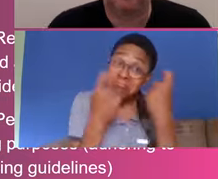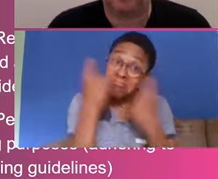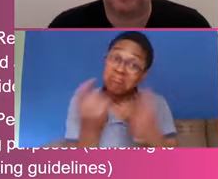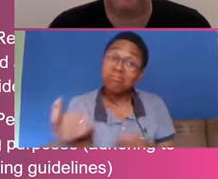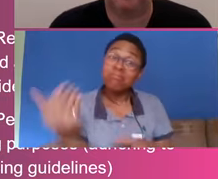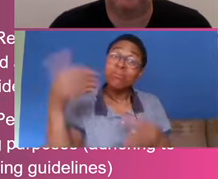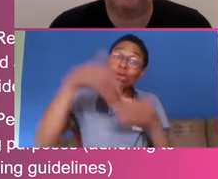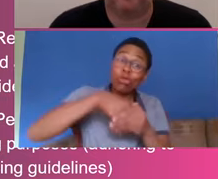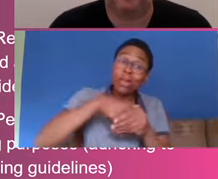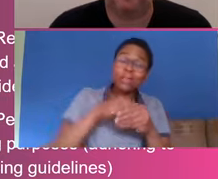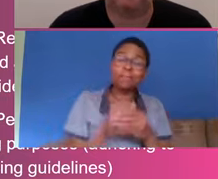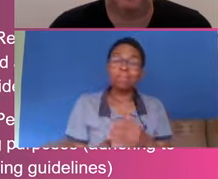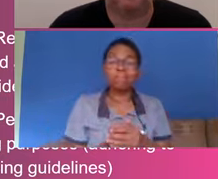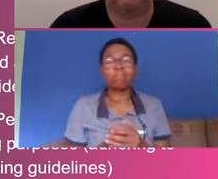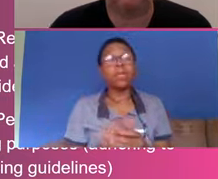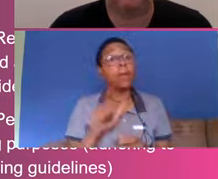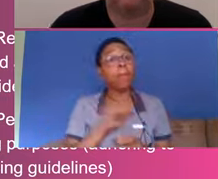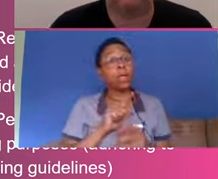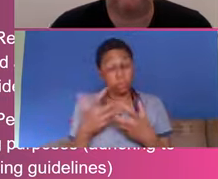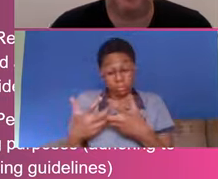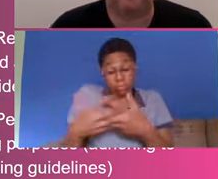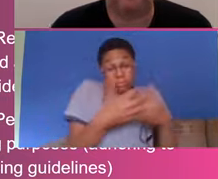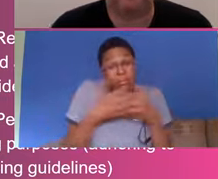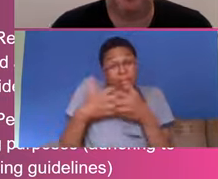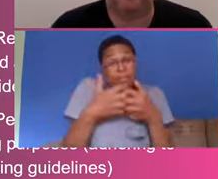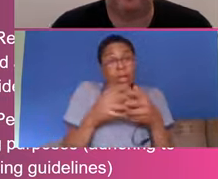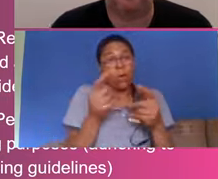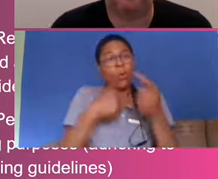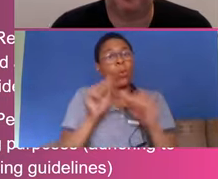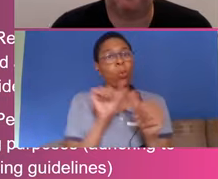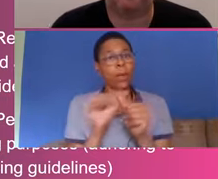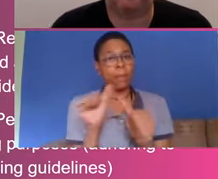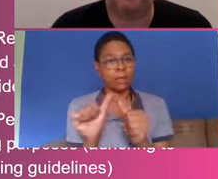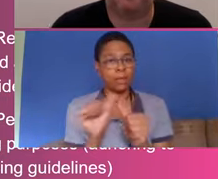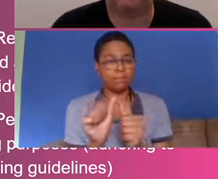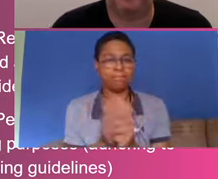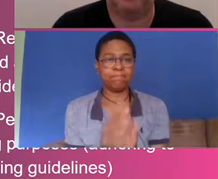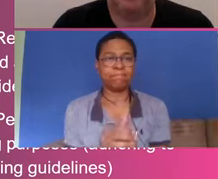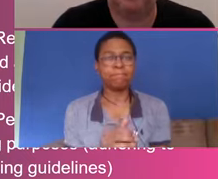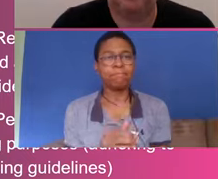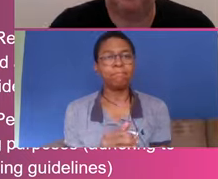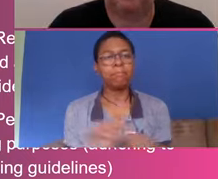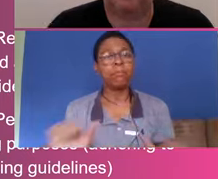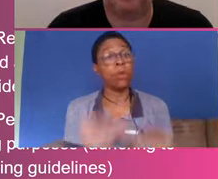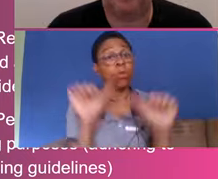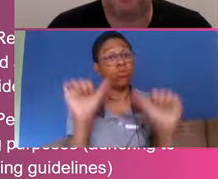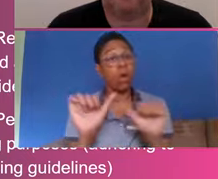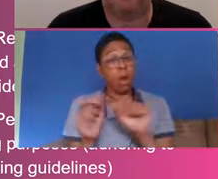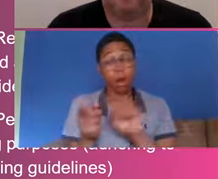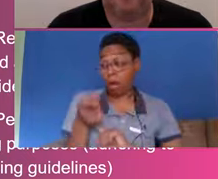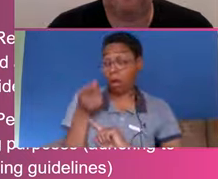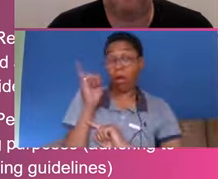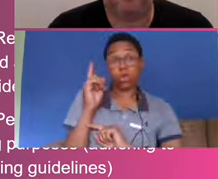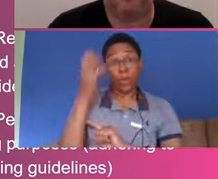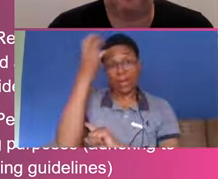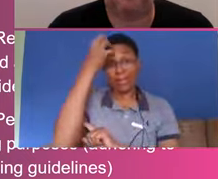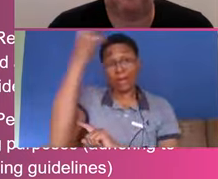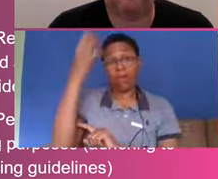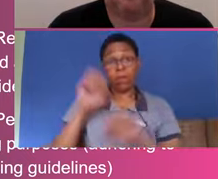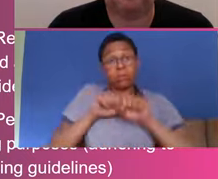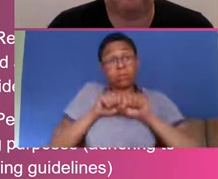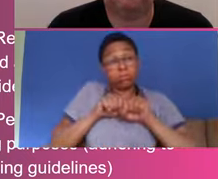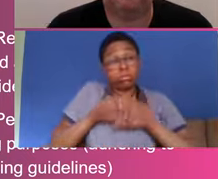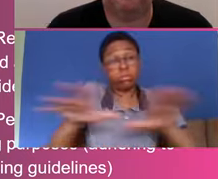The UK government published guidance and a roadmap for reopening the performing arts last week that allowed live